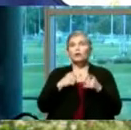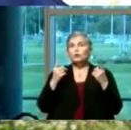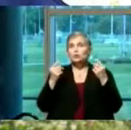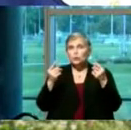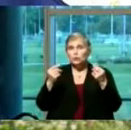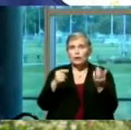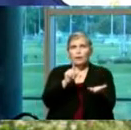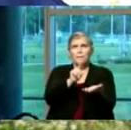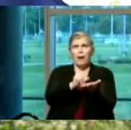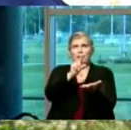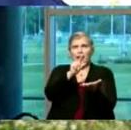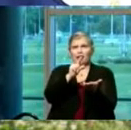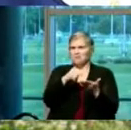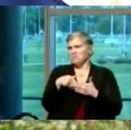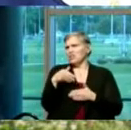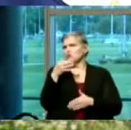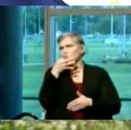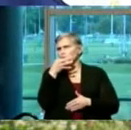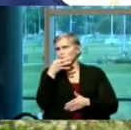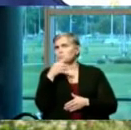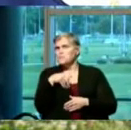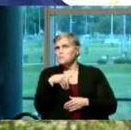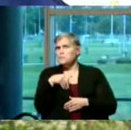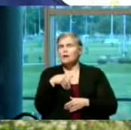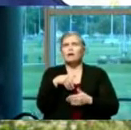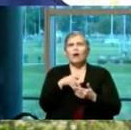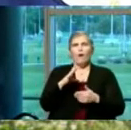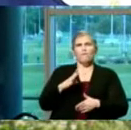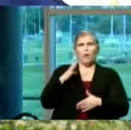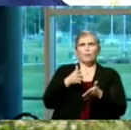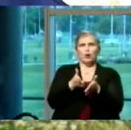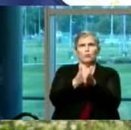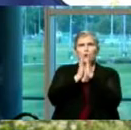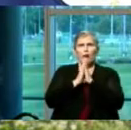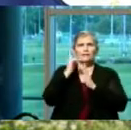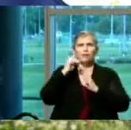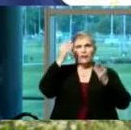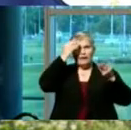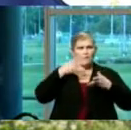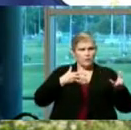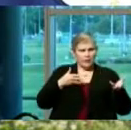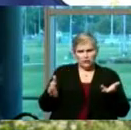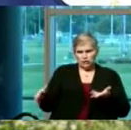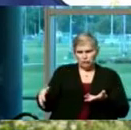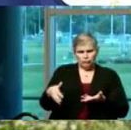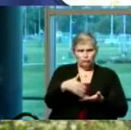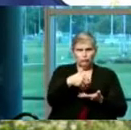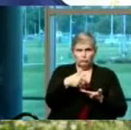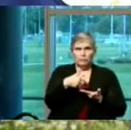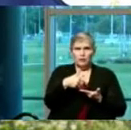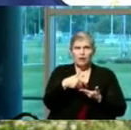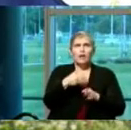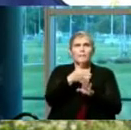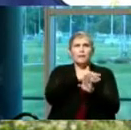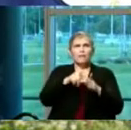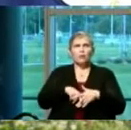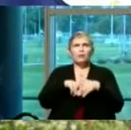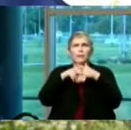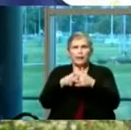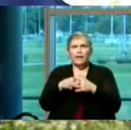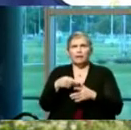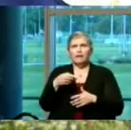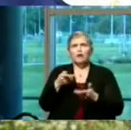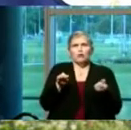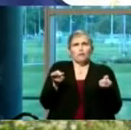be the publication in the next several weeks of a formal request for information, so that before we begin implementing this